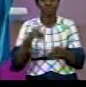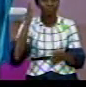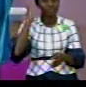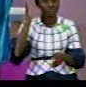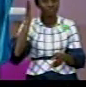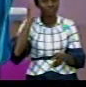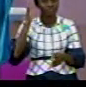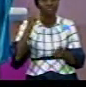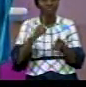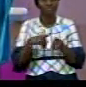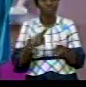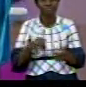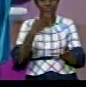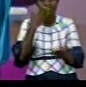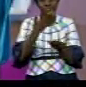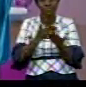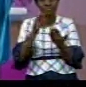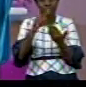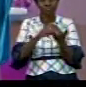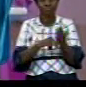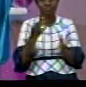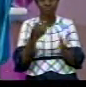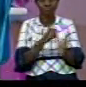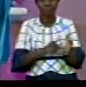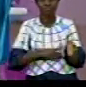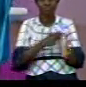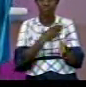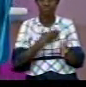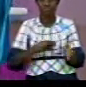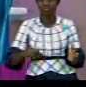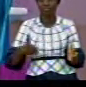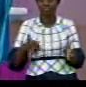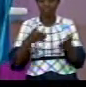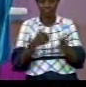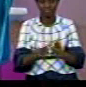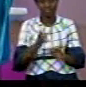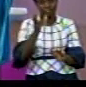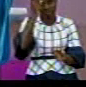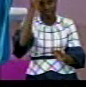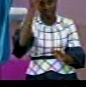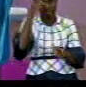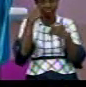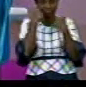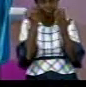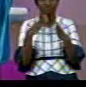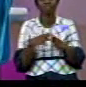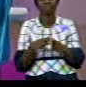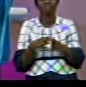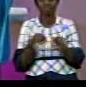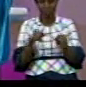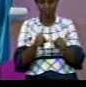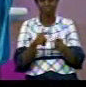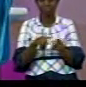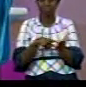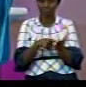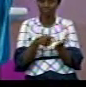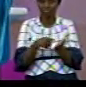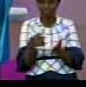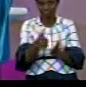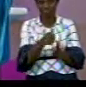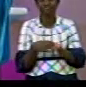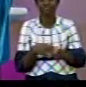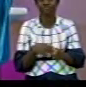the goodness of the lord and put the devil to shame keep on checking keep on checking